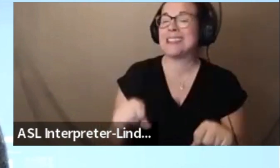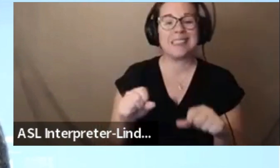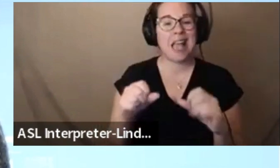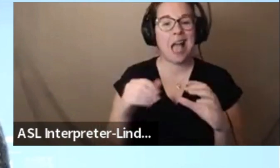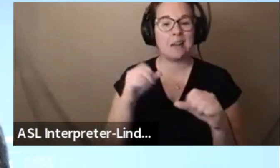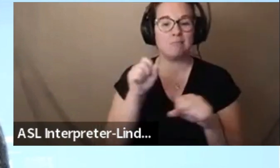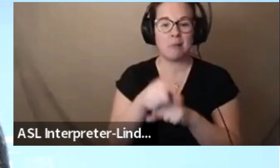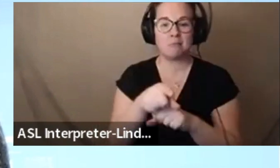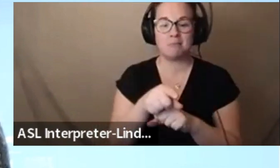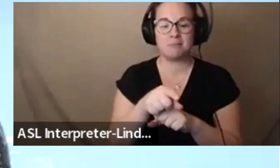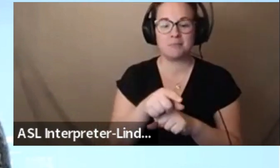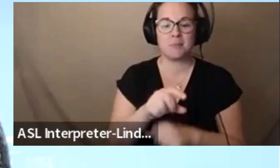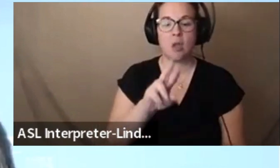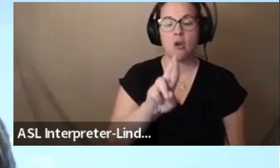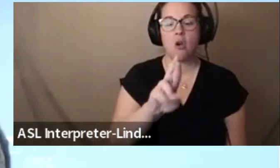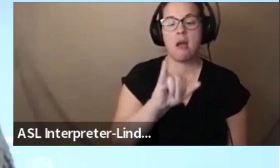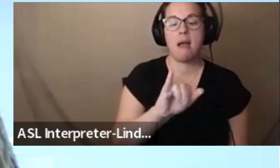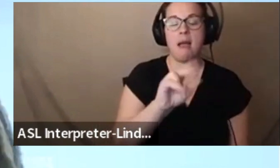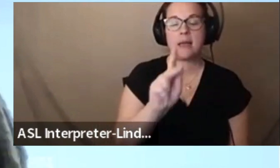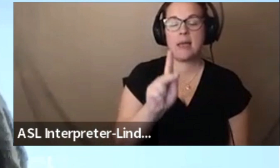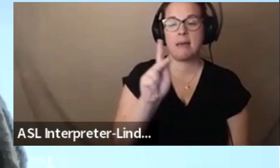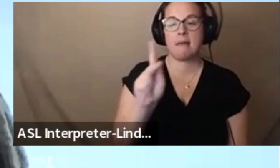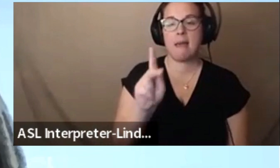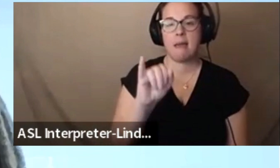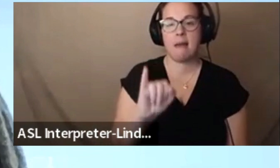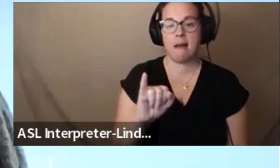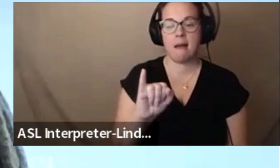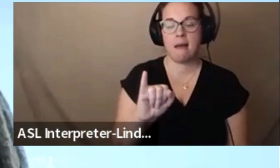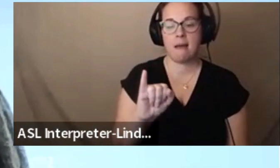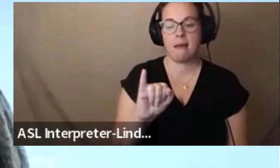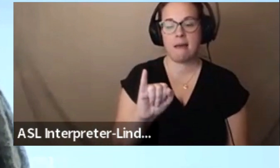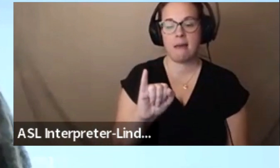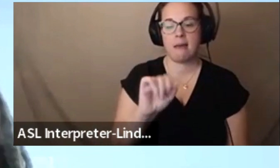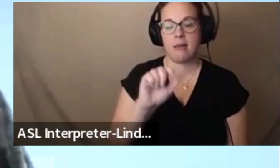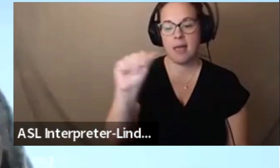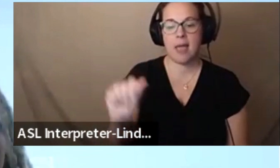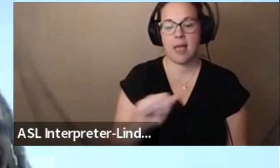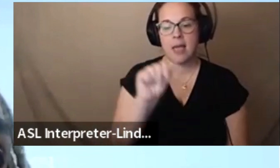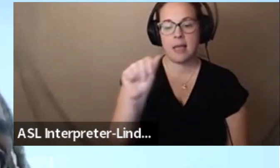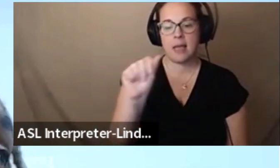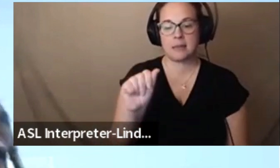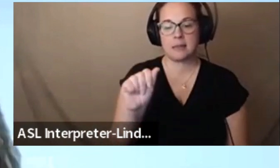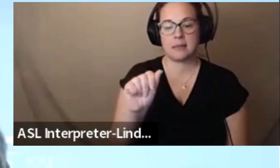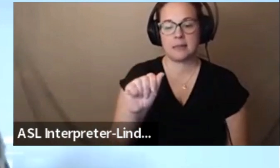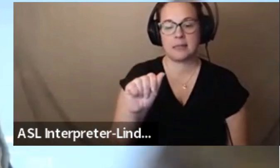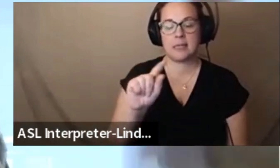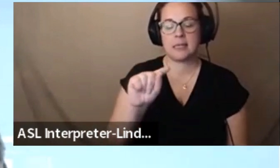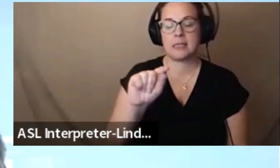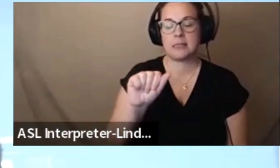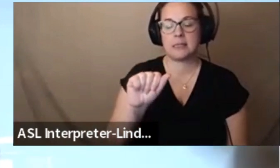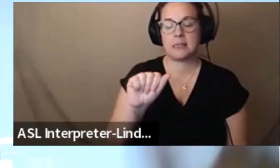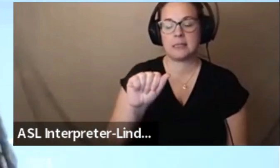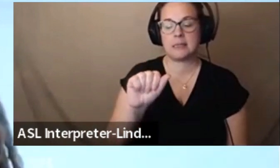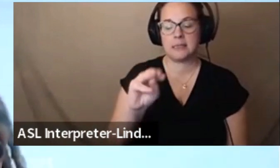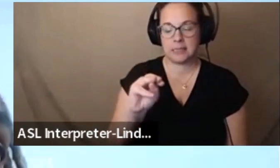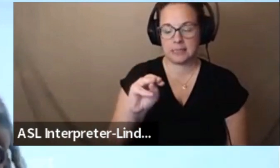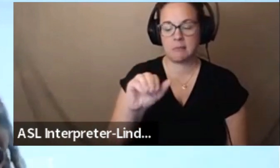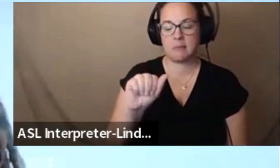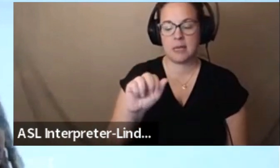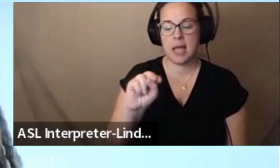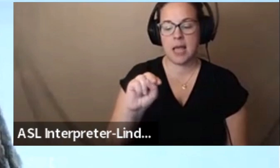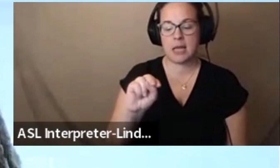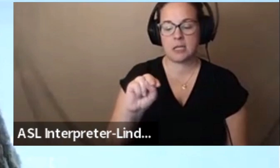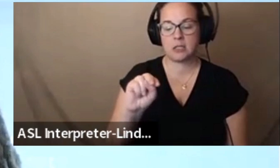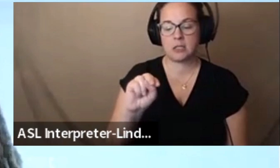and actually have people read things and go get into it, because Chris talks about the physicality